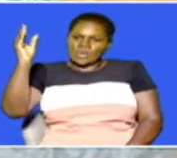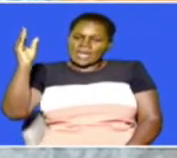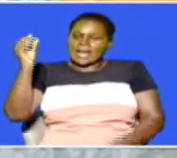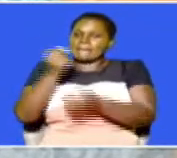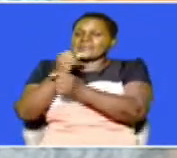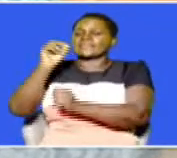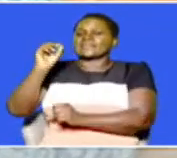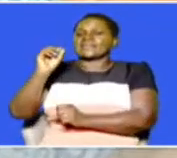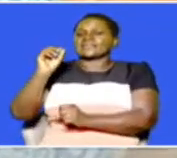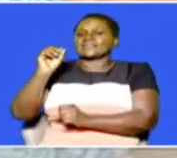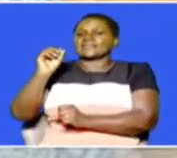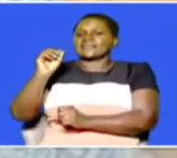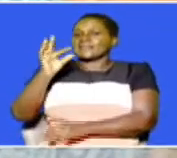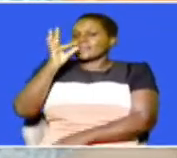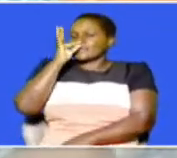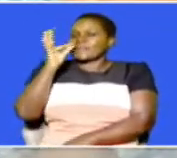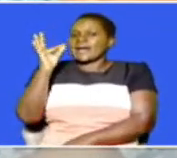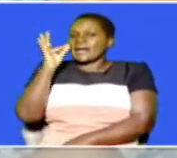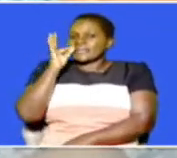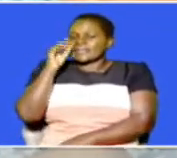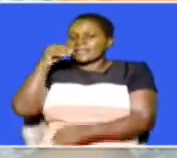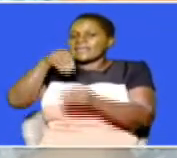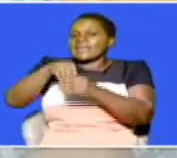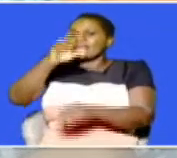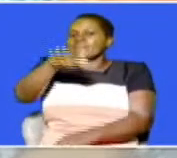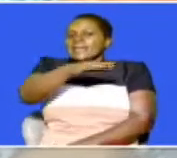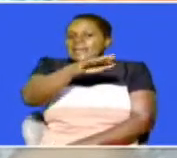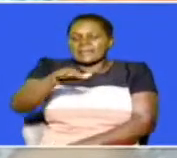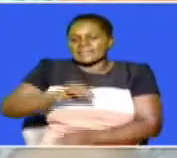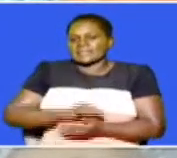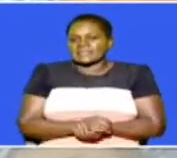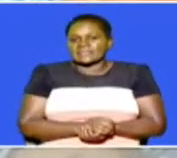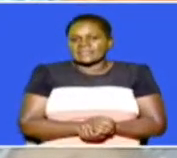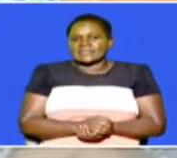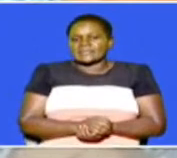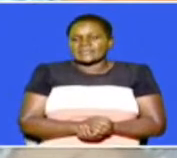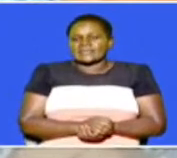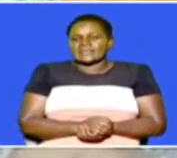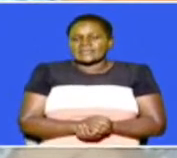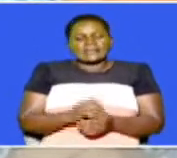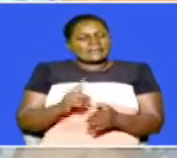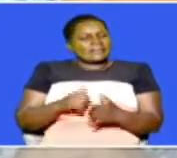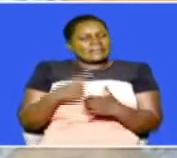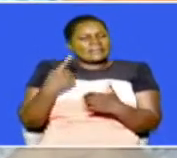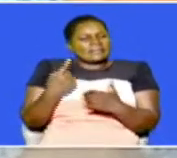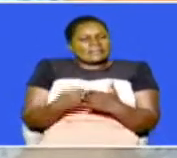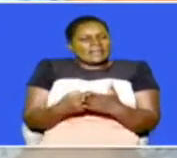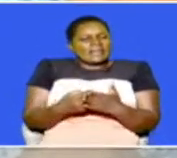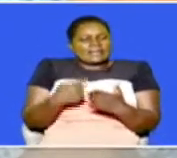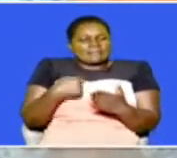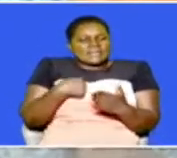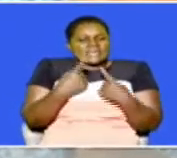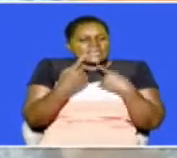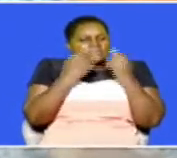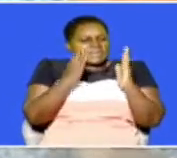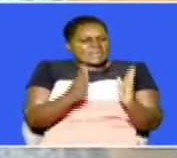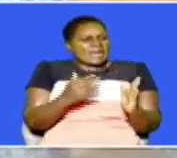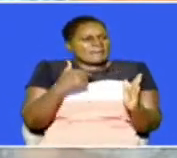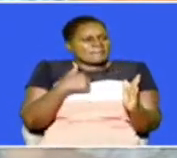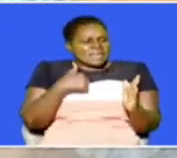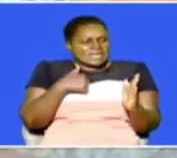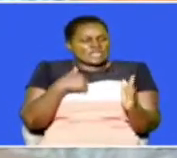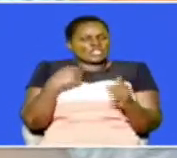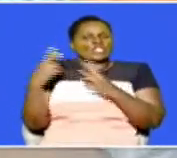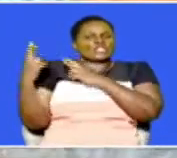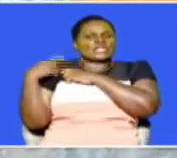President Kibaki in Parliament. Mm-hmm. And so as the Speaker, indeed my role